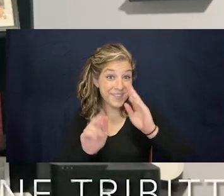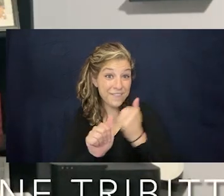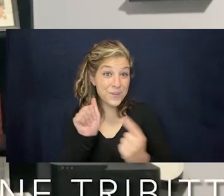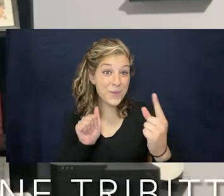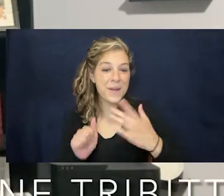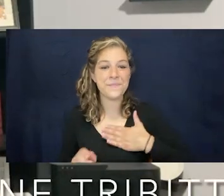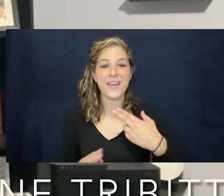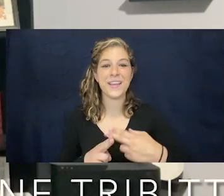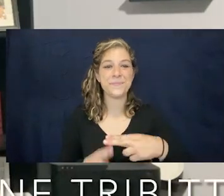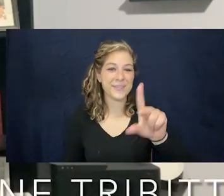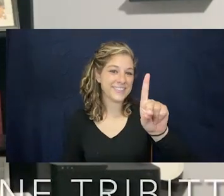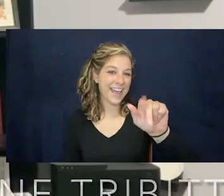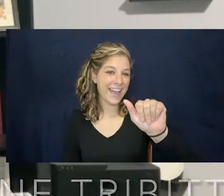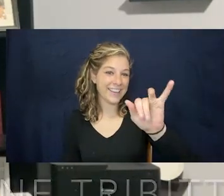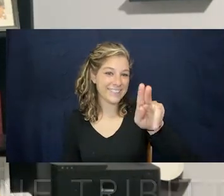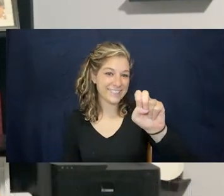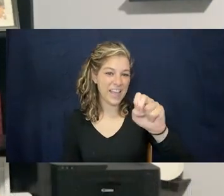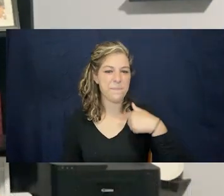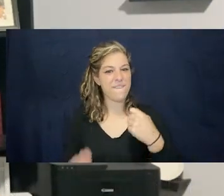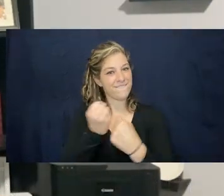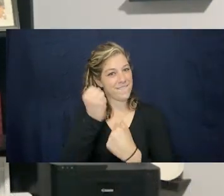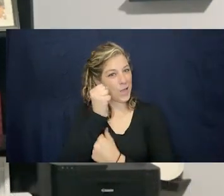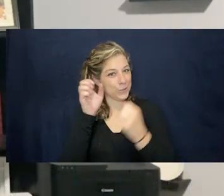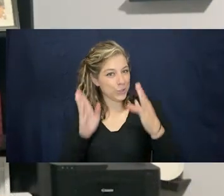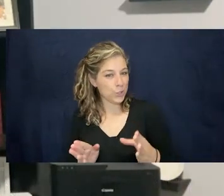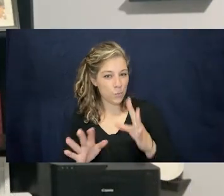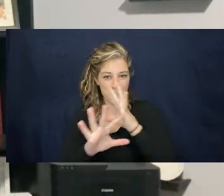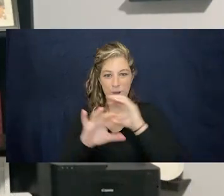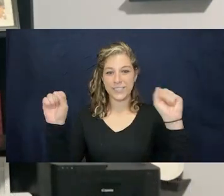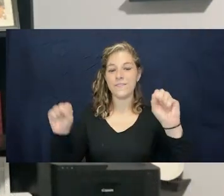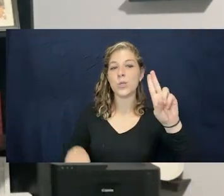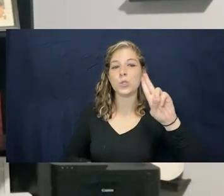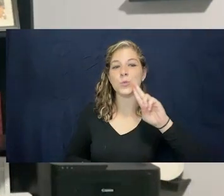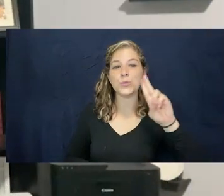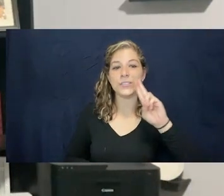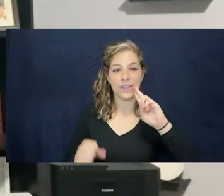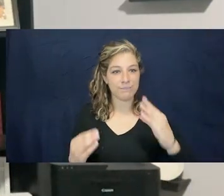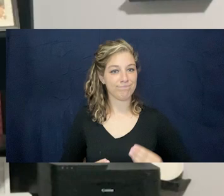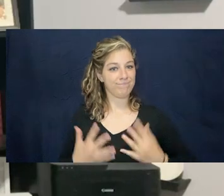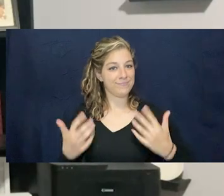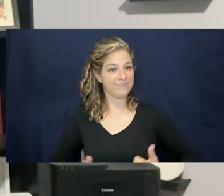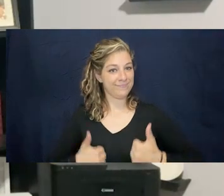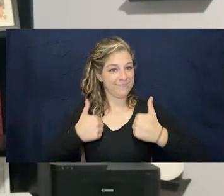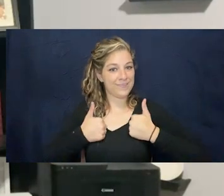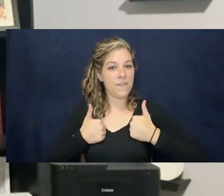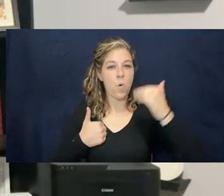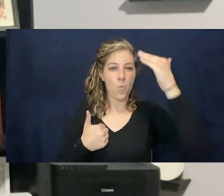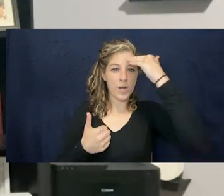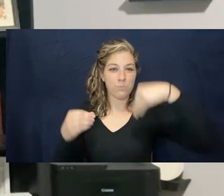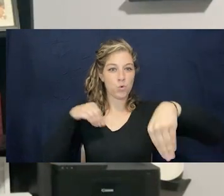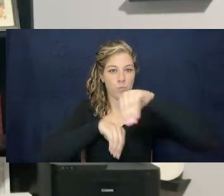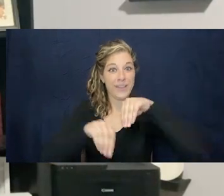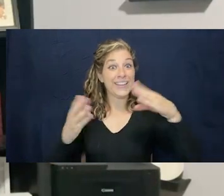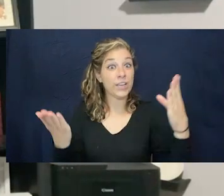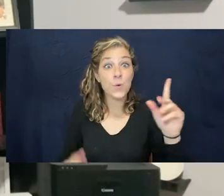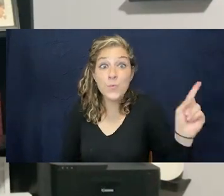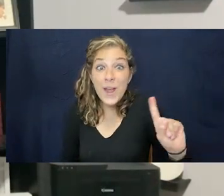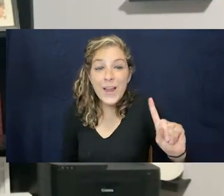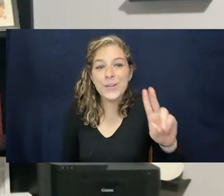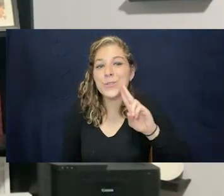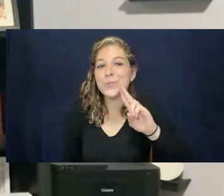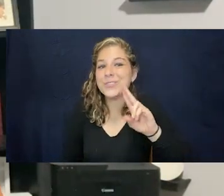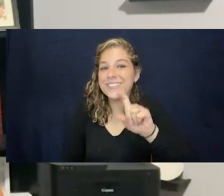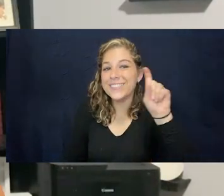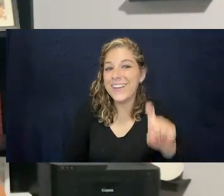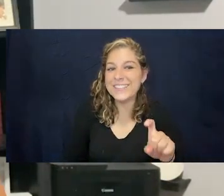Hi, everyone. My name is Diane Trivett, and I am the founder and president of the Houston Vitiligo Awareness Movement right here in Houston,